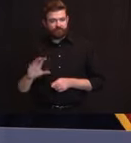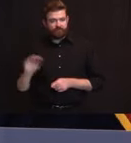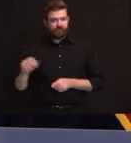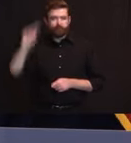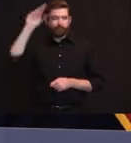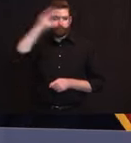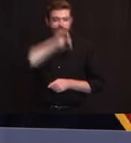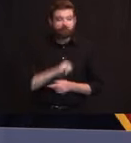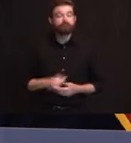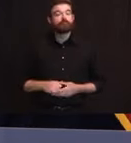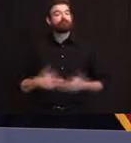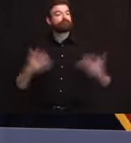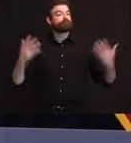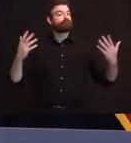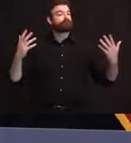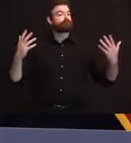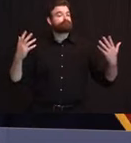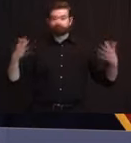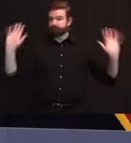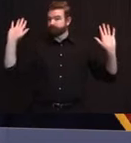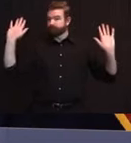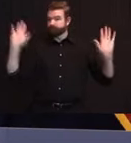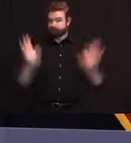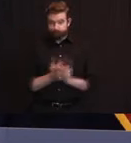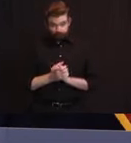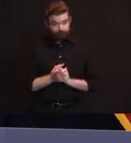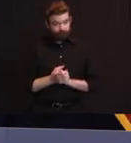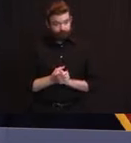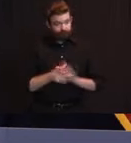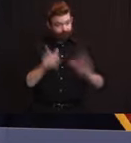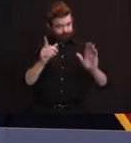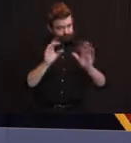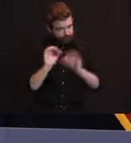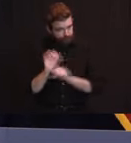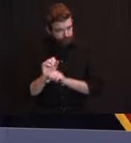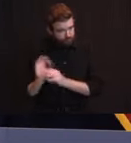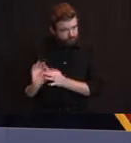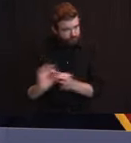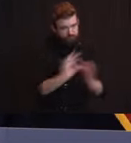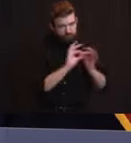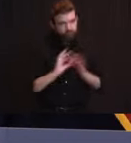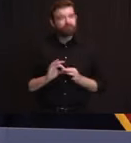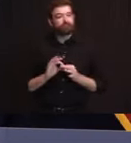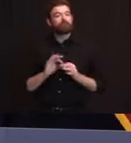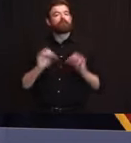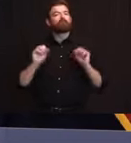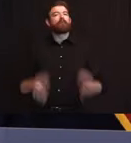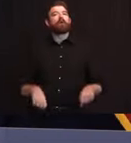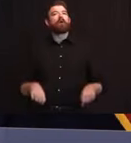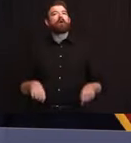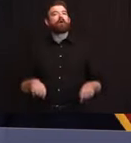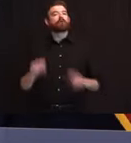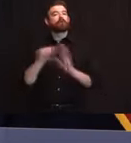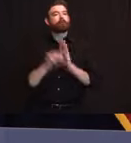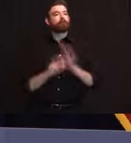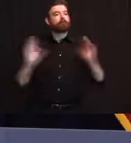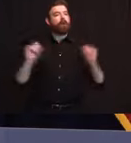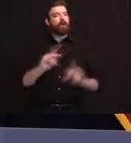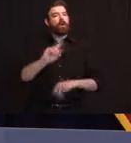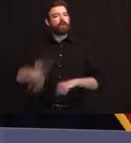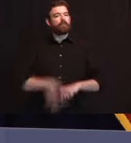report. As we continue to work together to restart our state, please continue to take precautions to limit the spread of